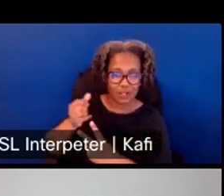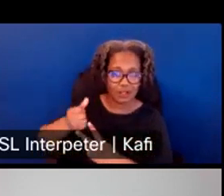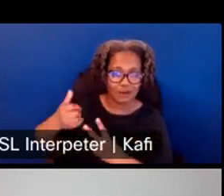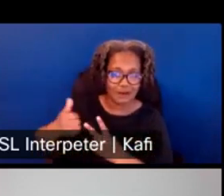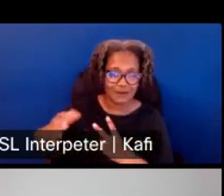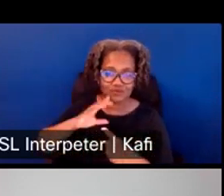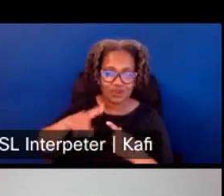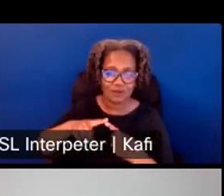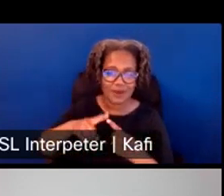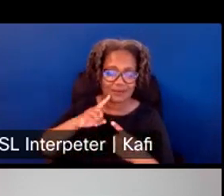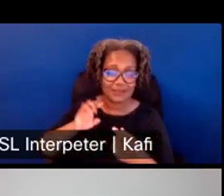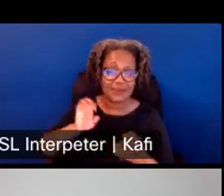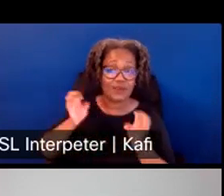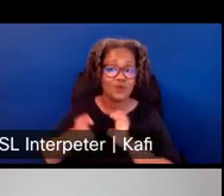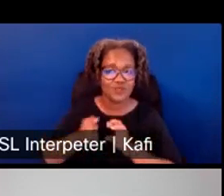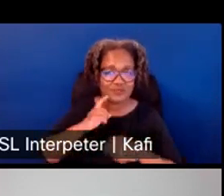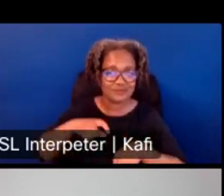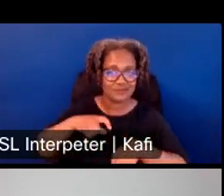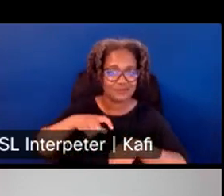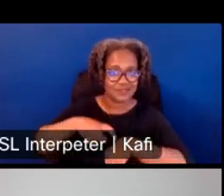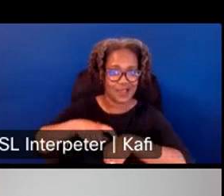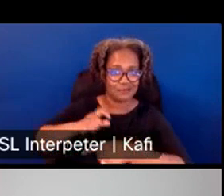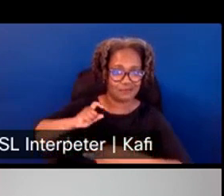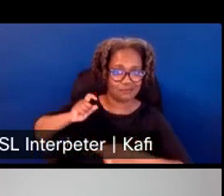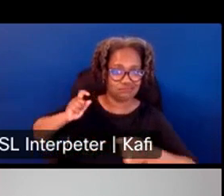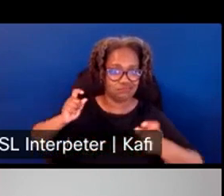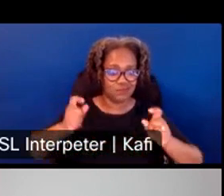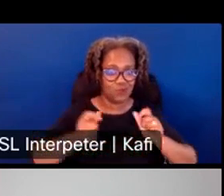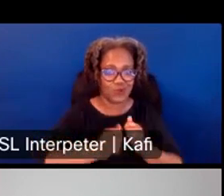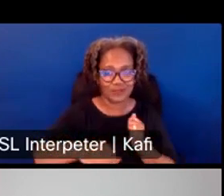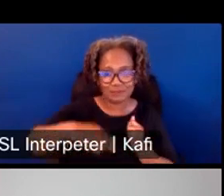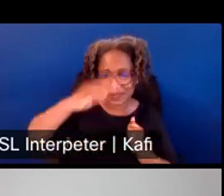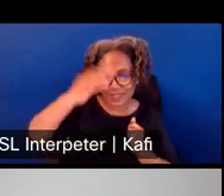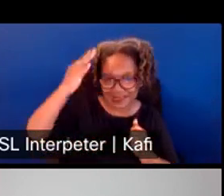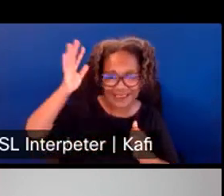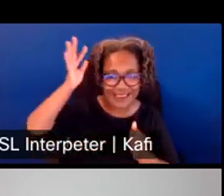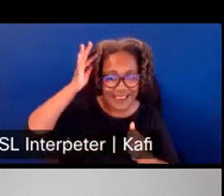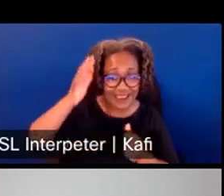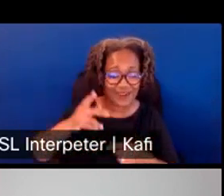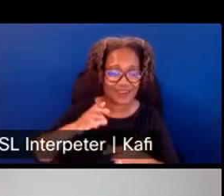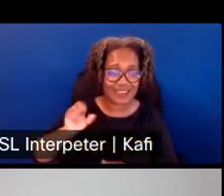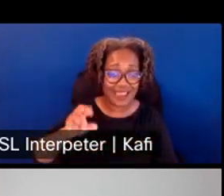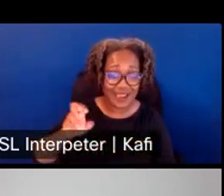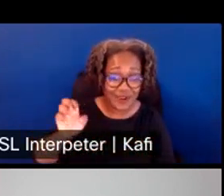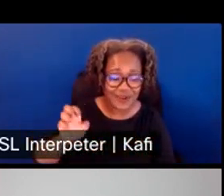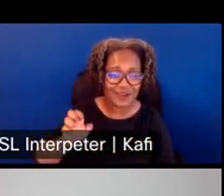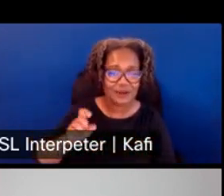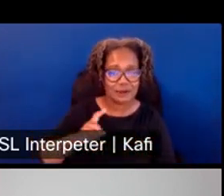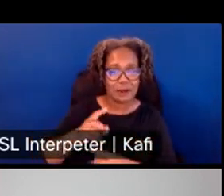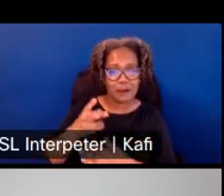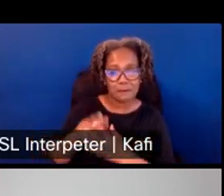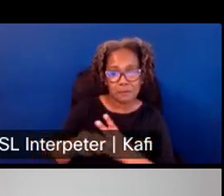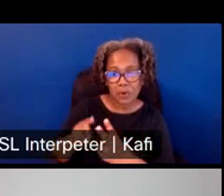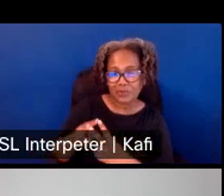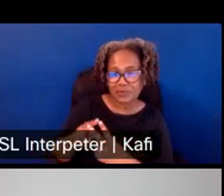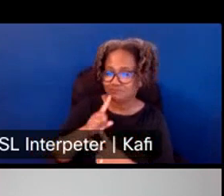particular and hair care, what we've seen through history, but also they're going to share their own experiences and some